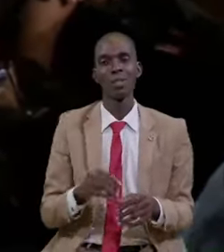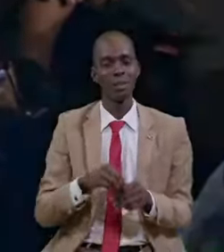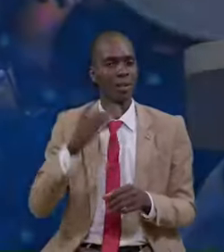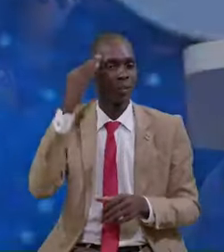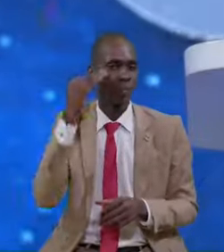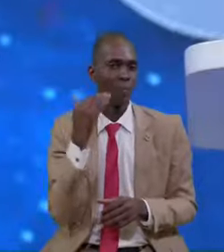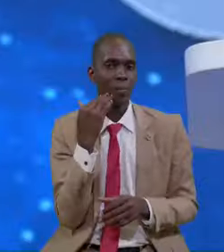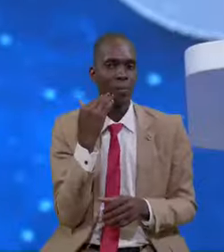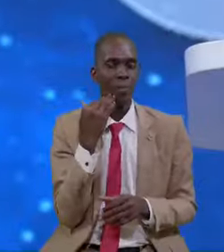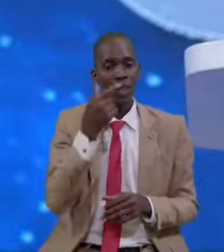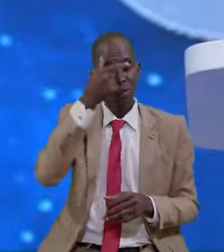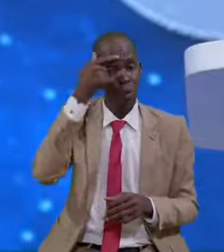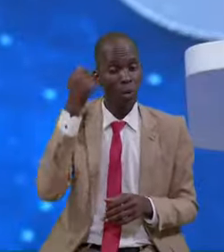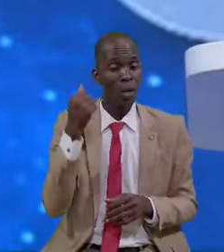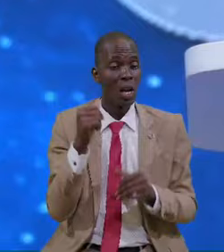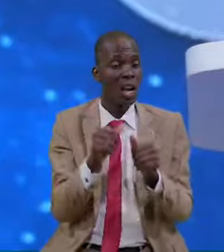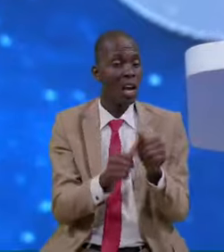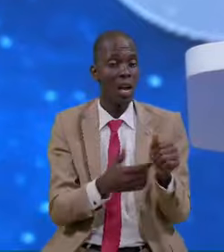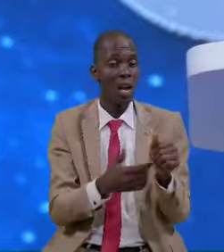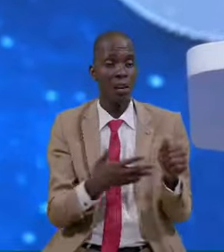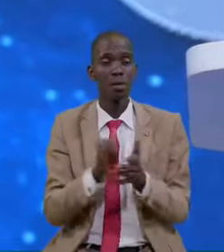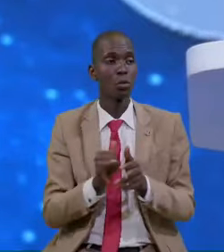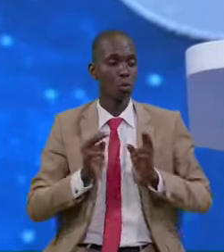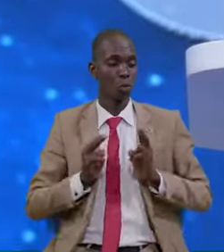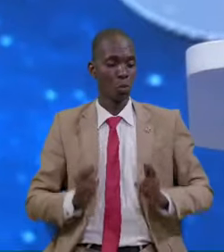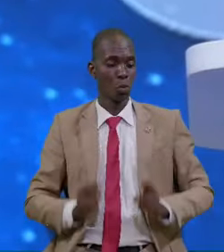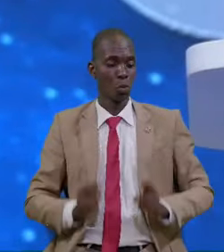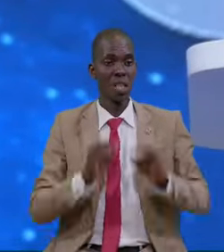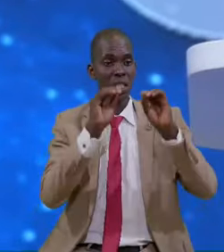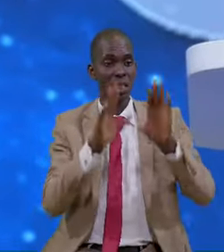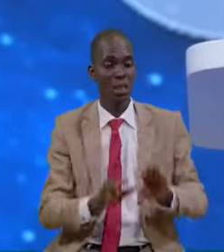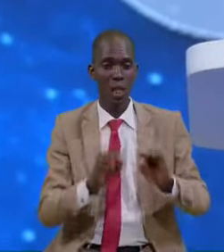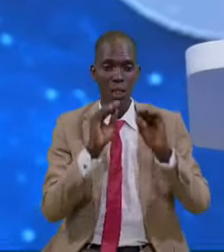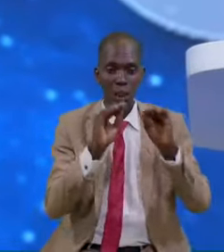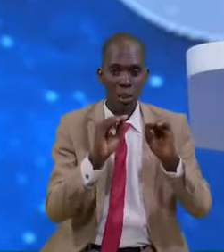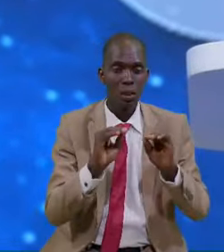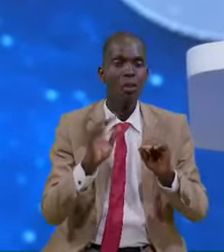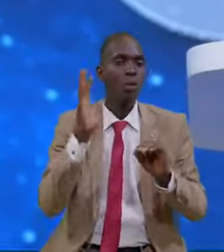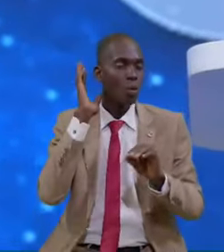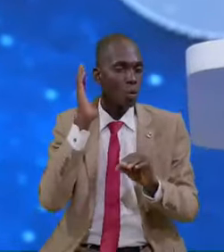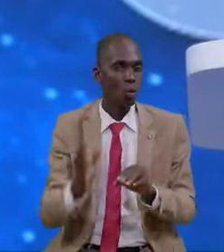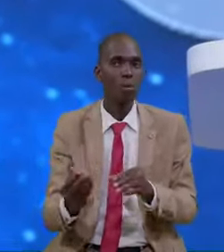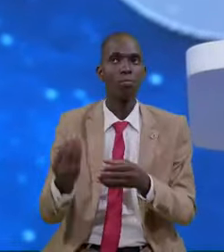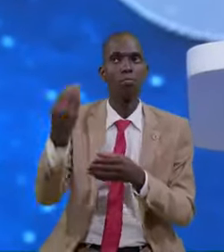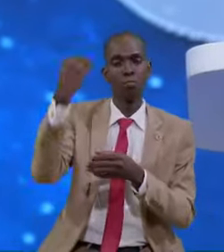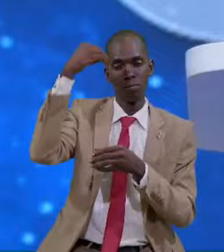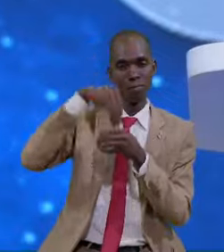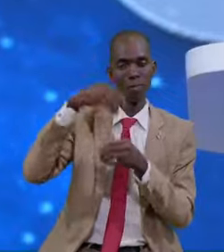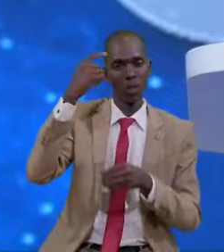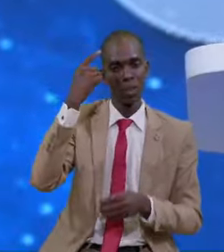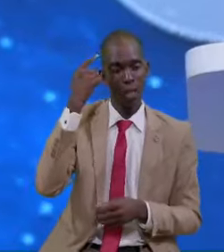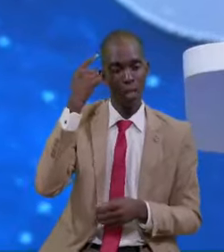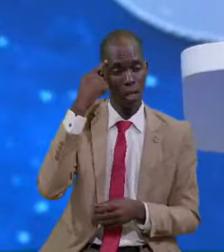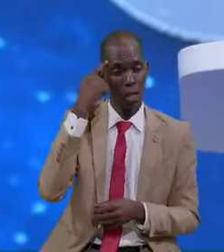everything the human teacher teaches us can only go to the head. The head speaks to the head,